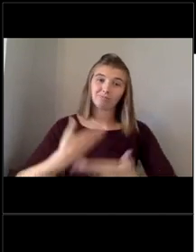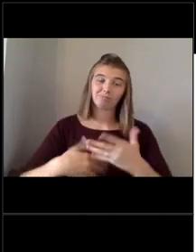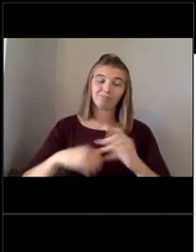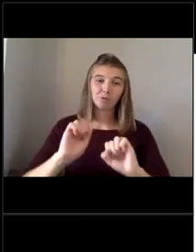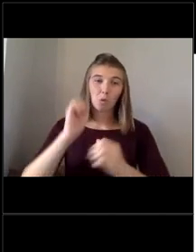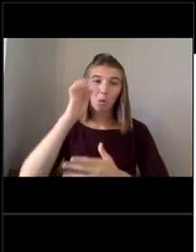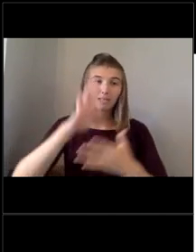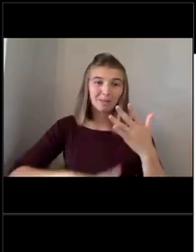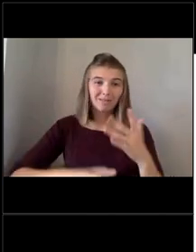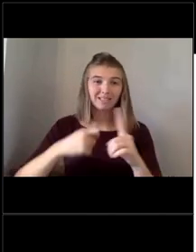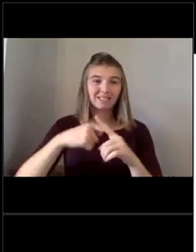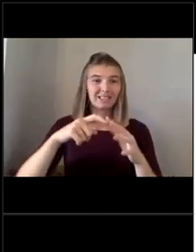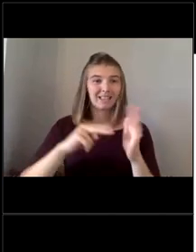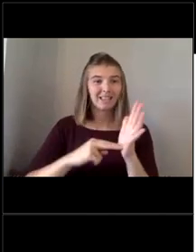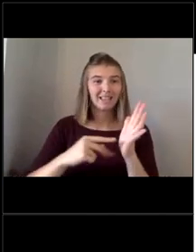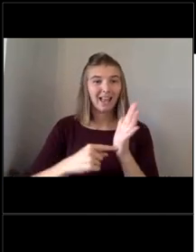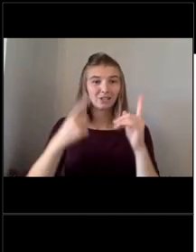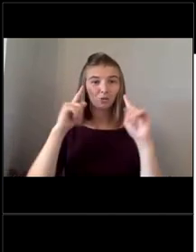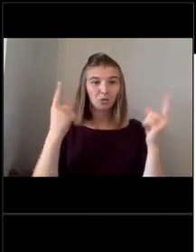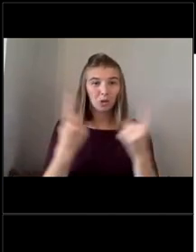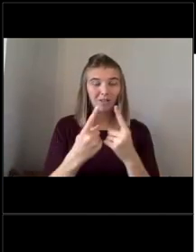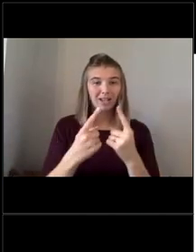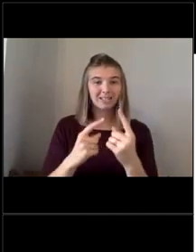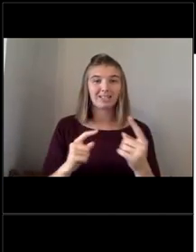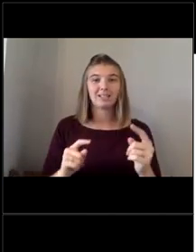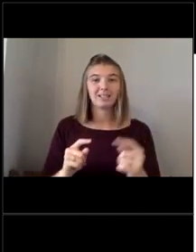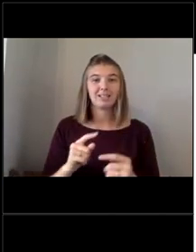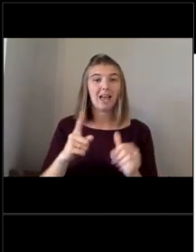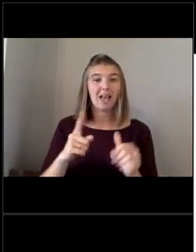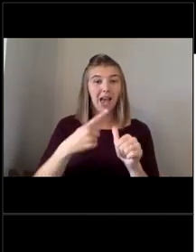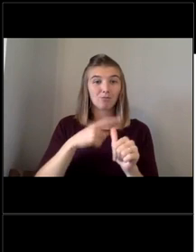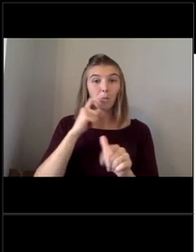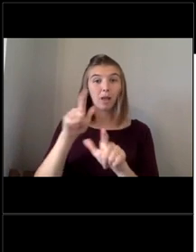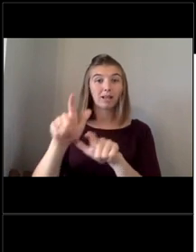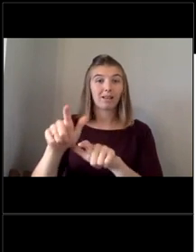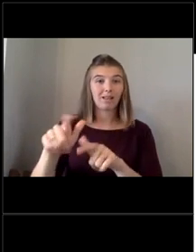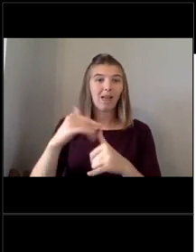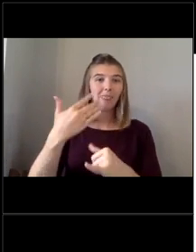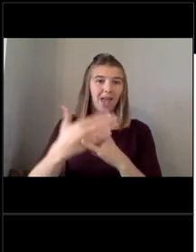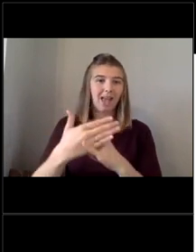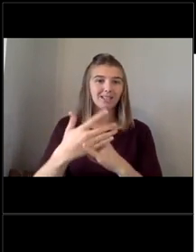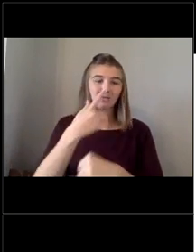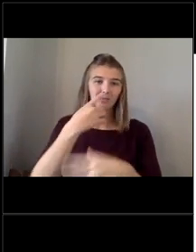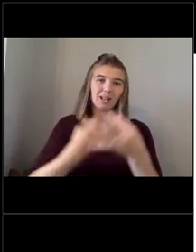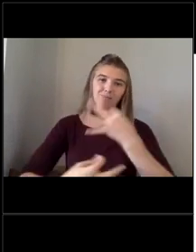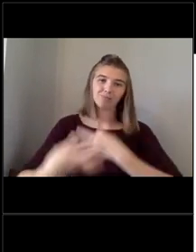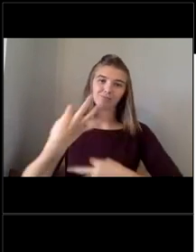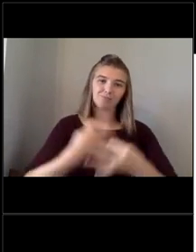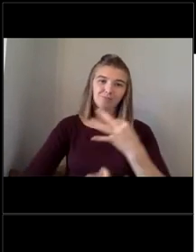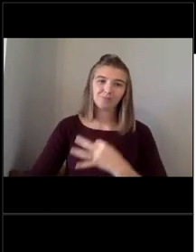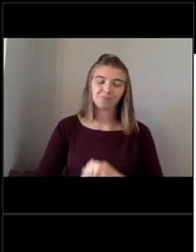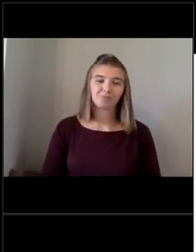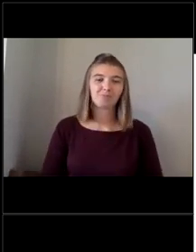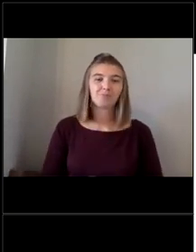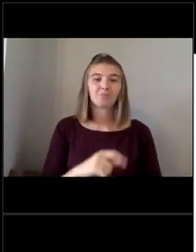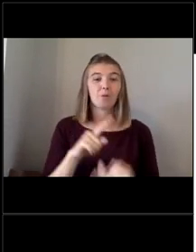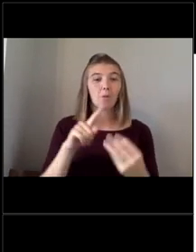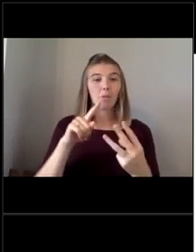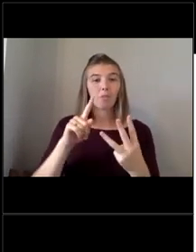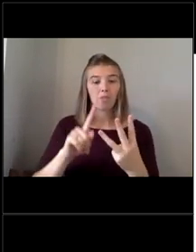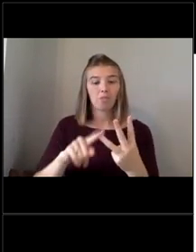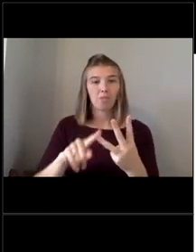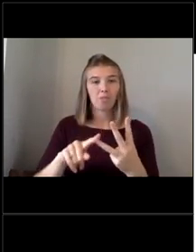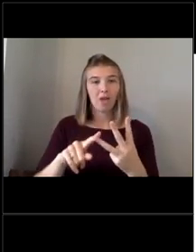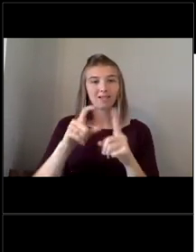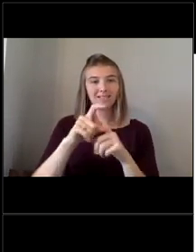experience so far at the University of Kent. Aaron will be with us, so stick around for more questions, which will come after our third and final guest, Desiree